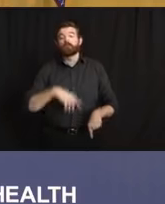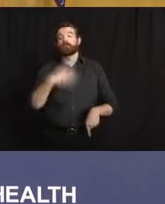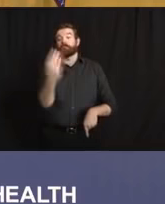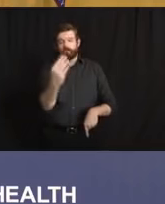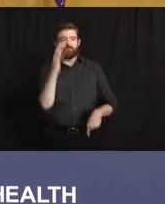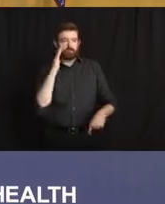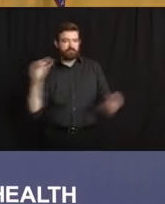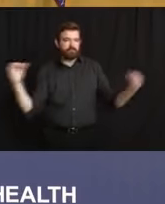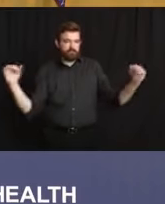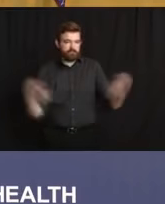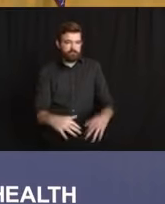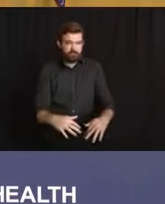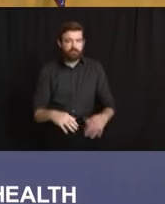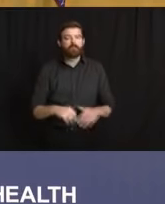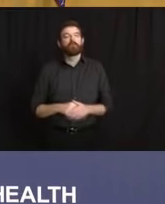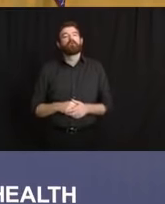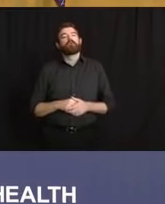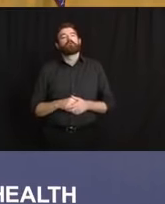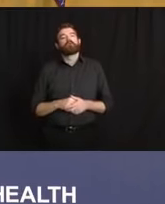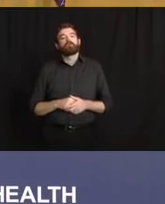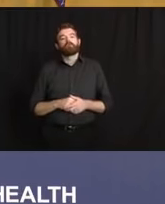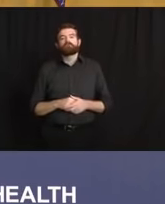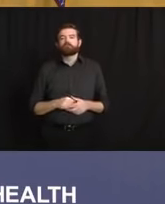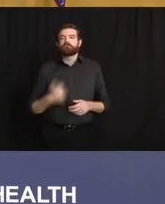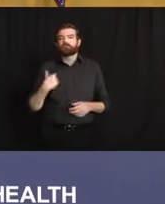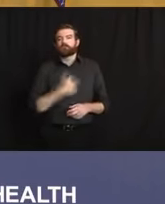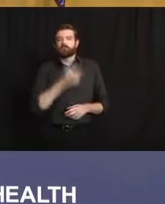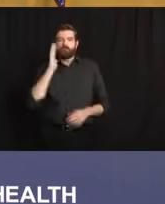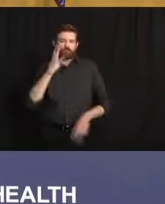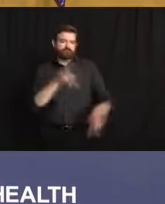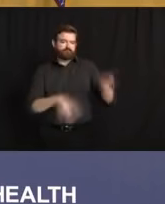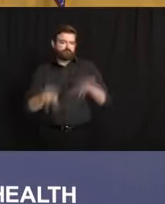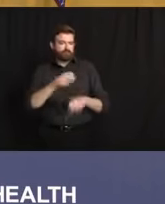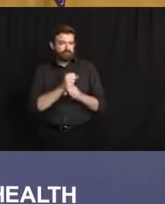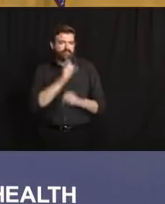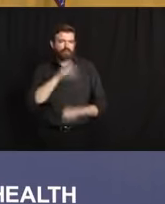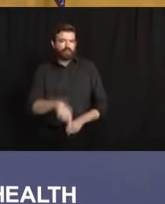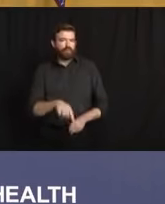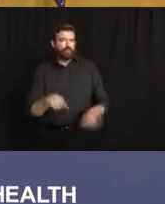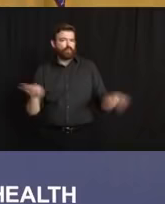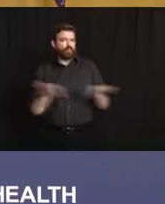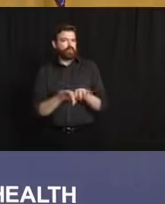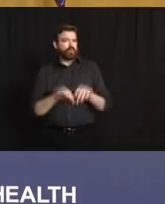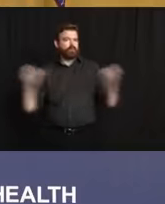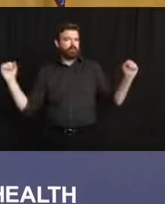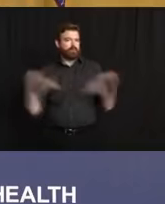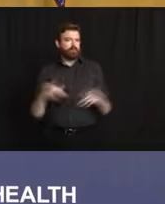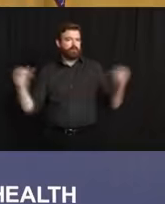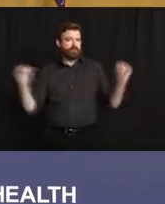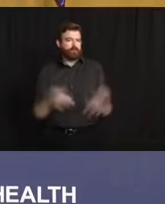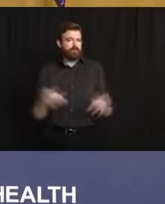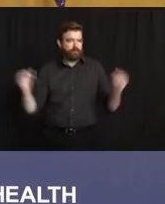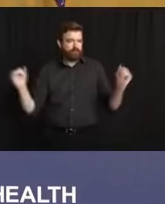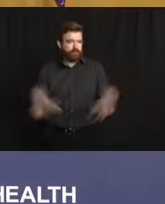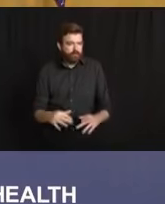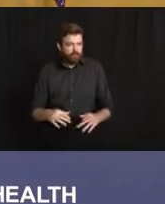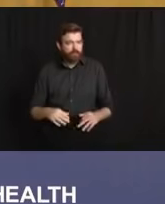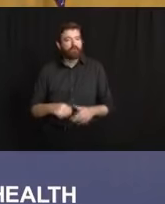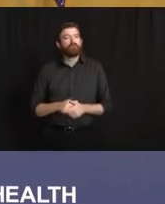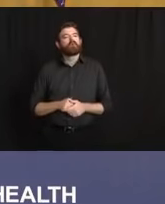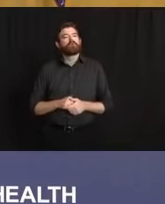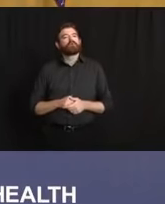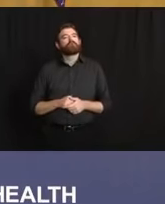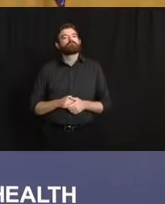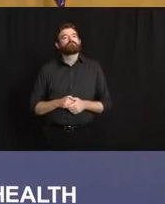make sure that these are meaningful, not just for the folks like yourself who show up and take the time to be here, but for what turns out